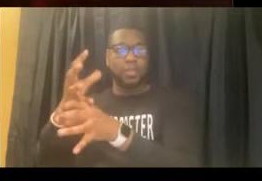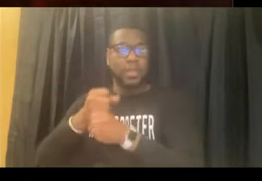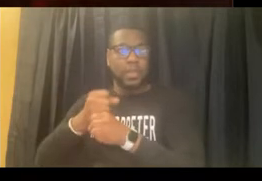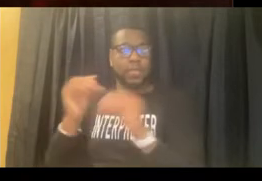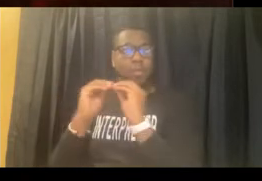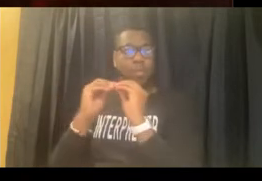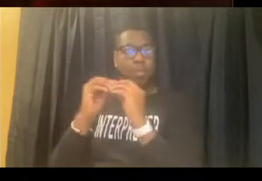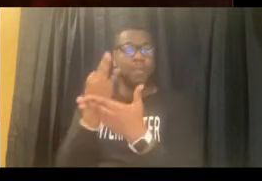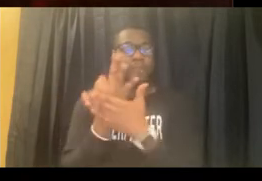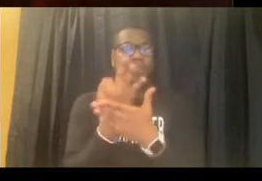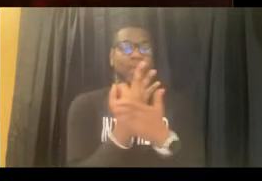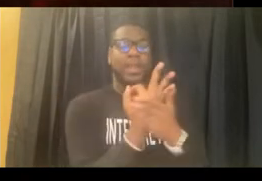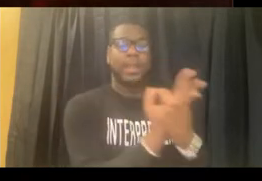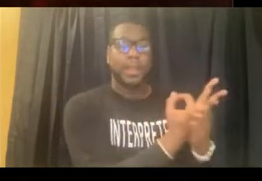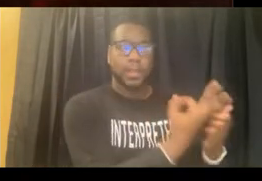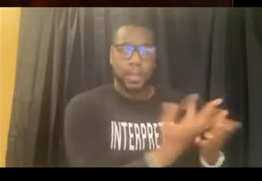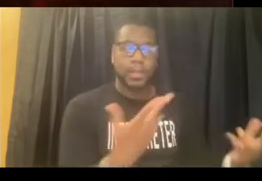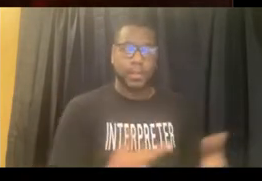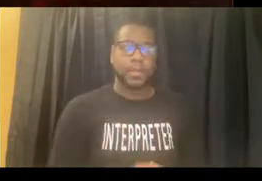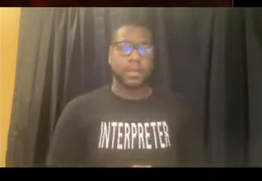So when we look at, you know,